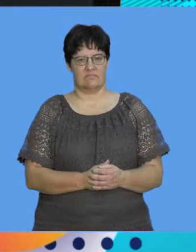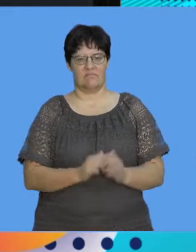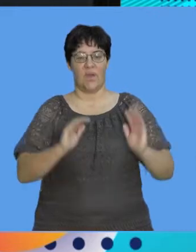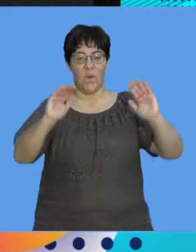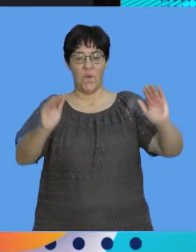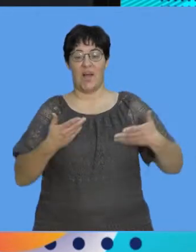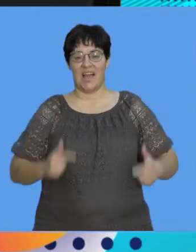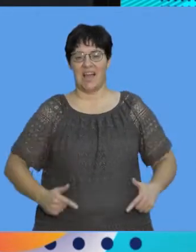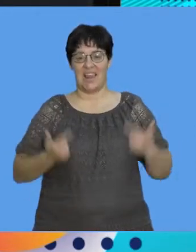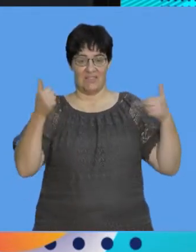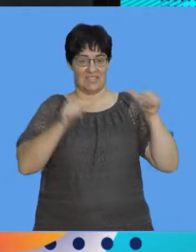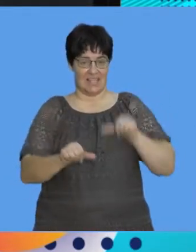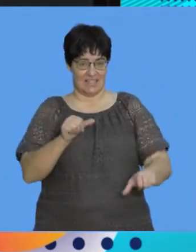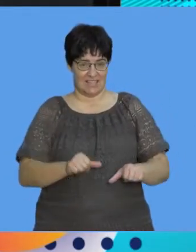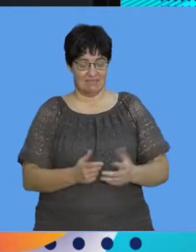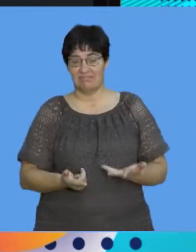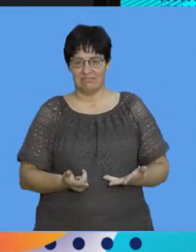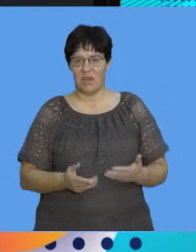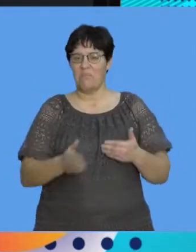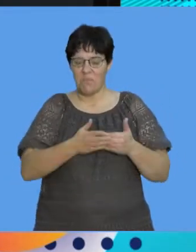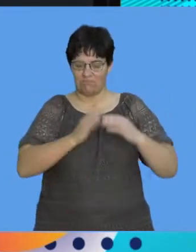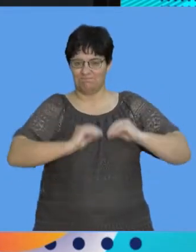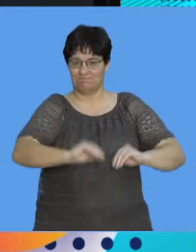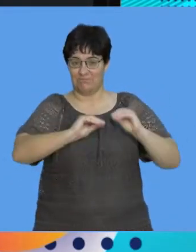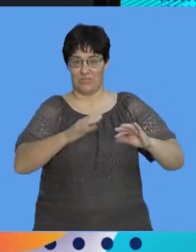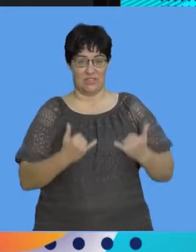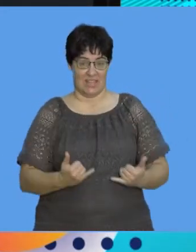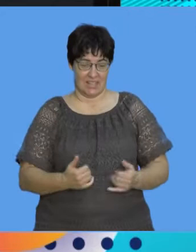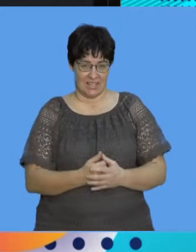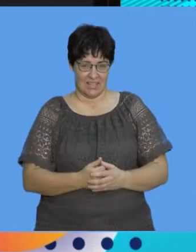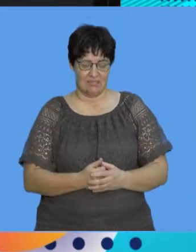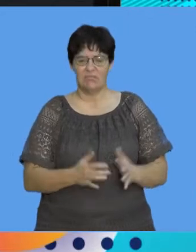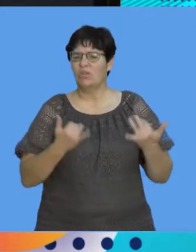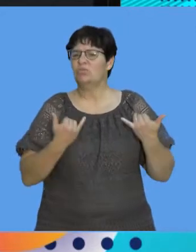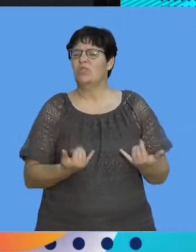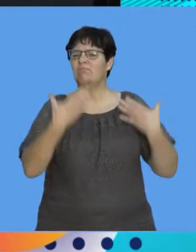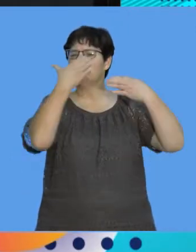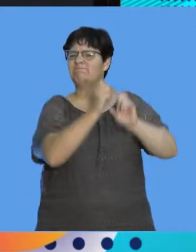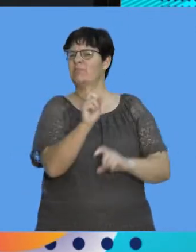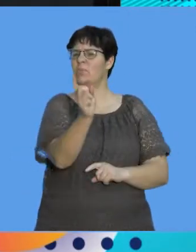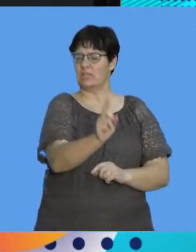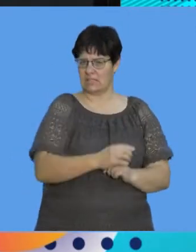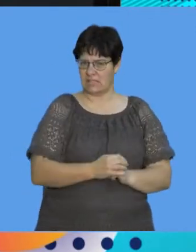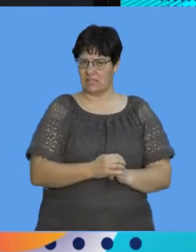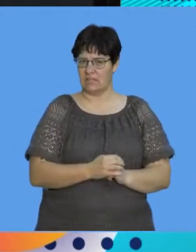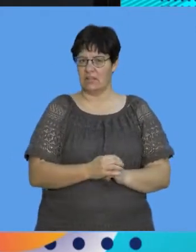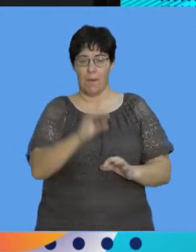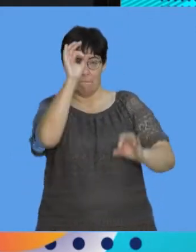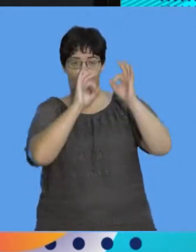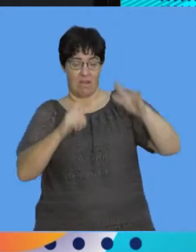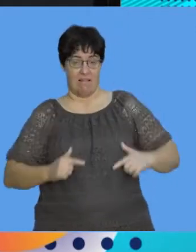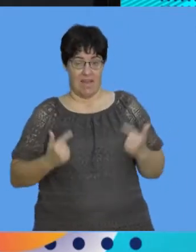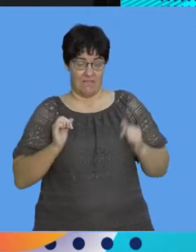Welcome, Line Sciences, to another lesson for today. Today we're going to concentrate on molecules of